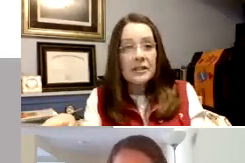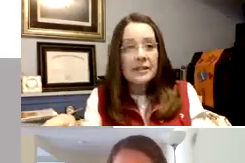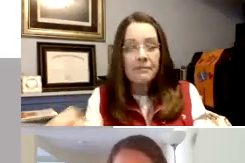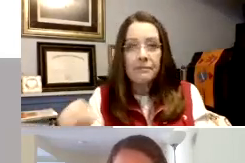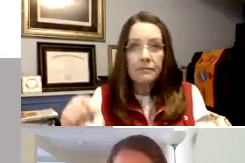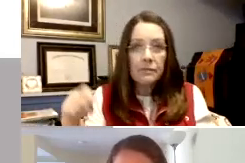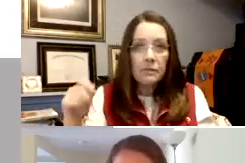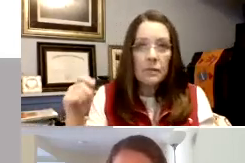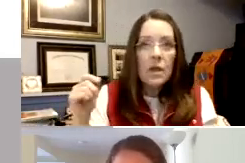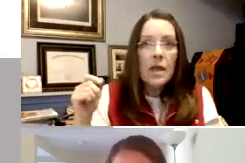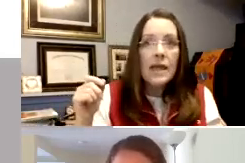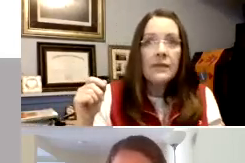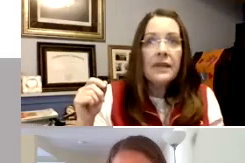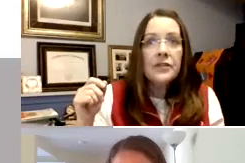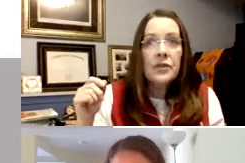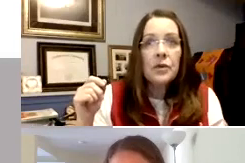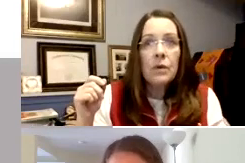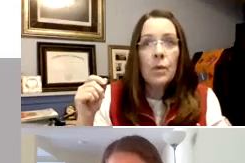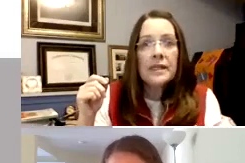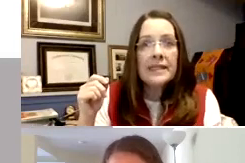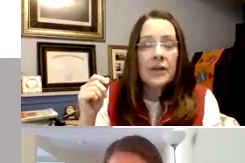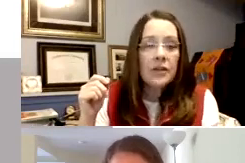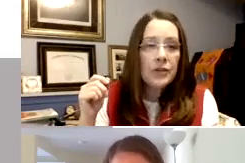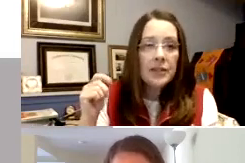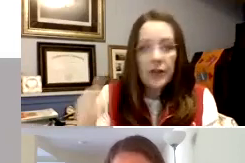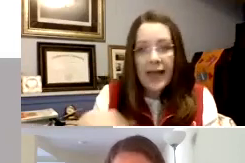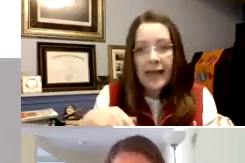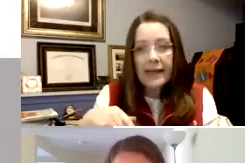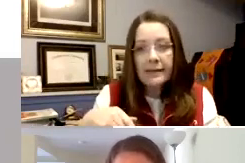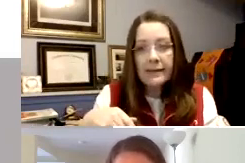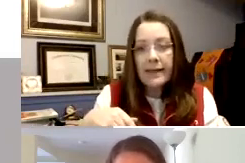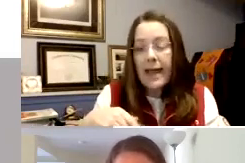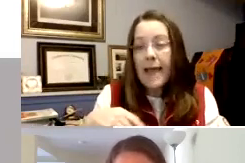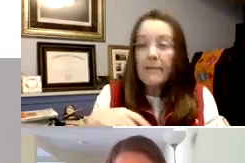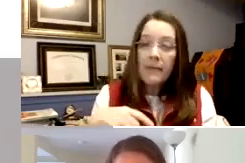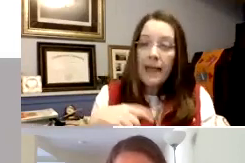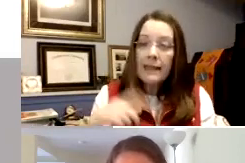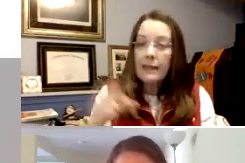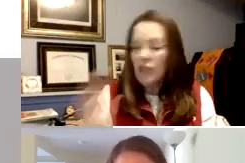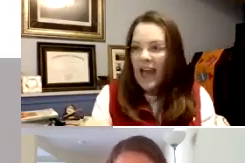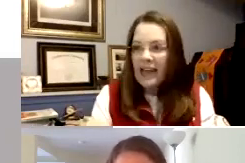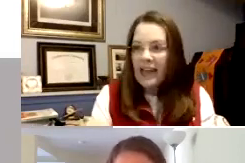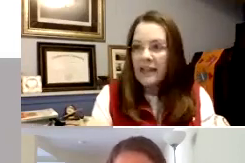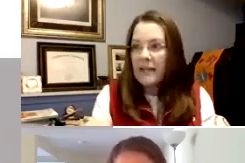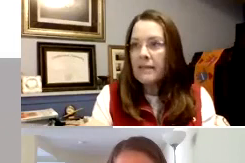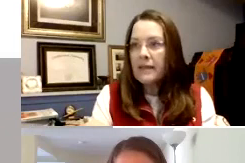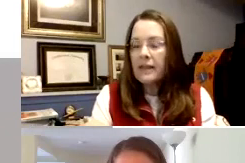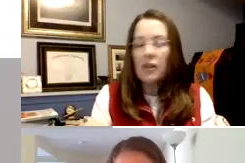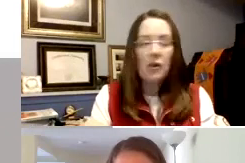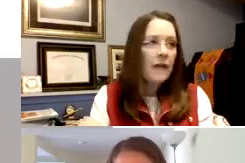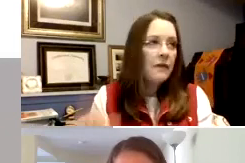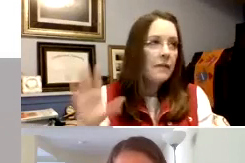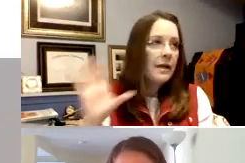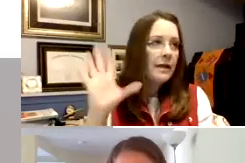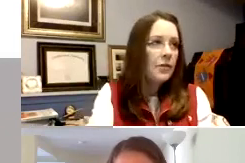actions. In phase 2, we're going to see our students look at it and look at it and then maybe look